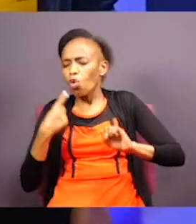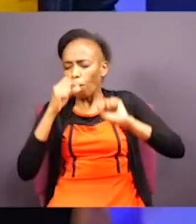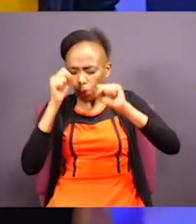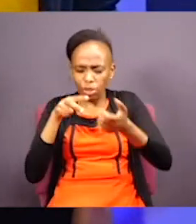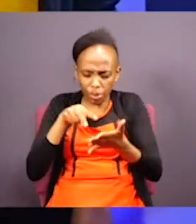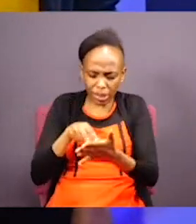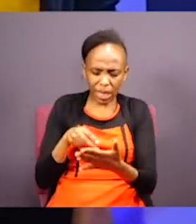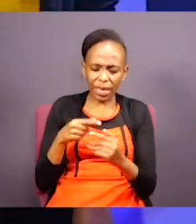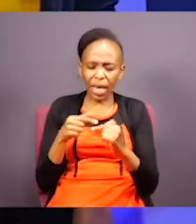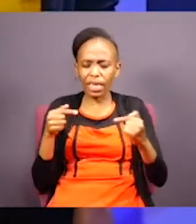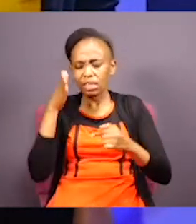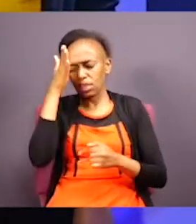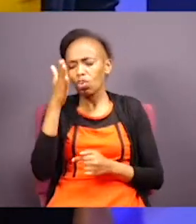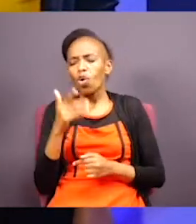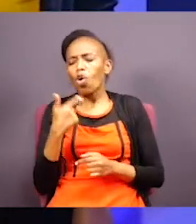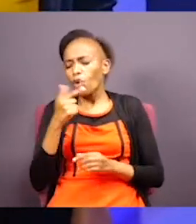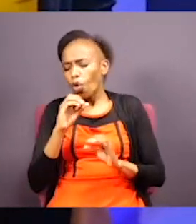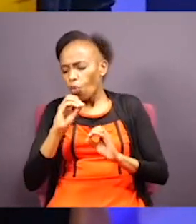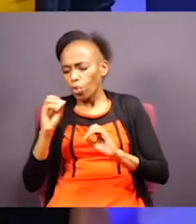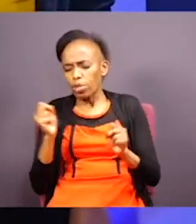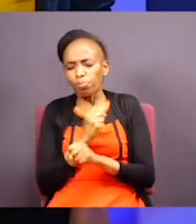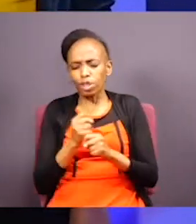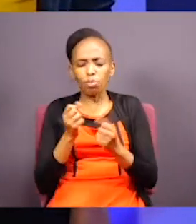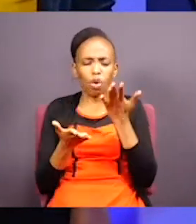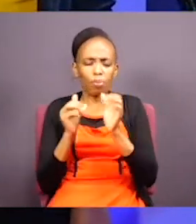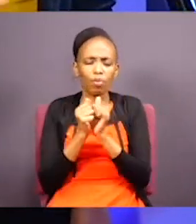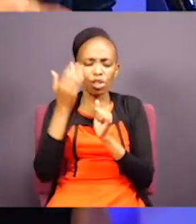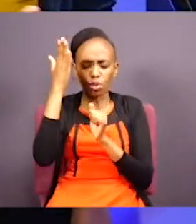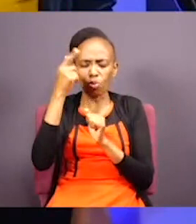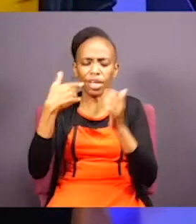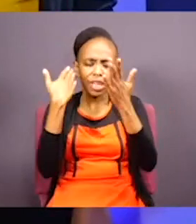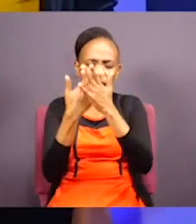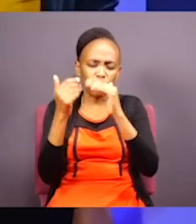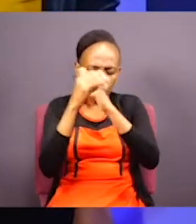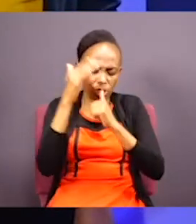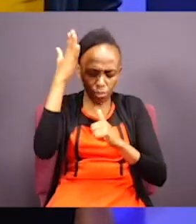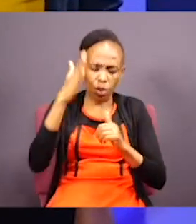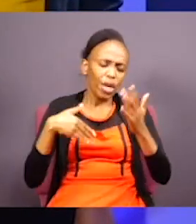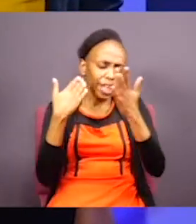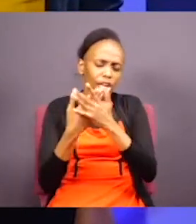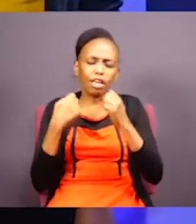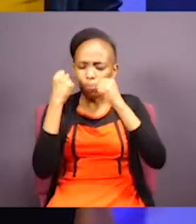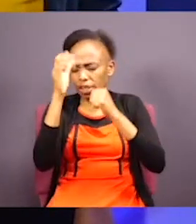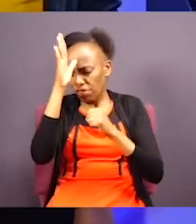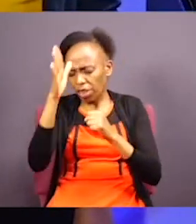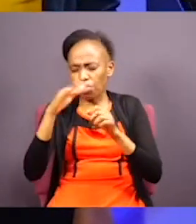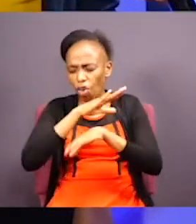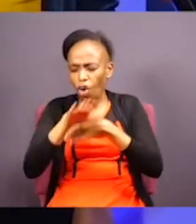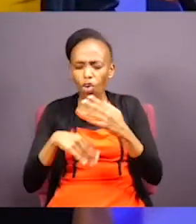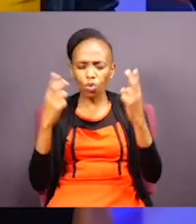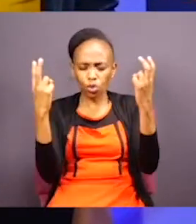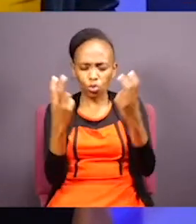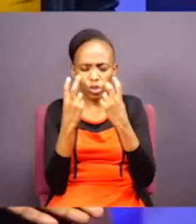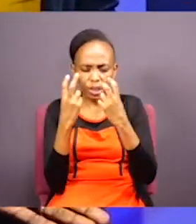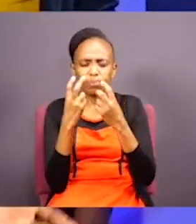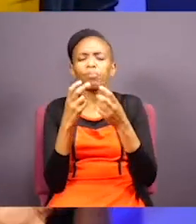you. There is none who can compare to you. We thank you and we worship you. We thank you, mighty Father, for everyone who is tuned in today. Mighty